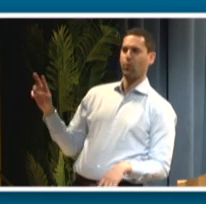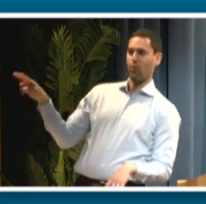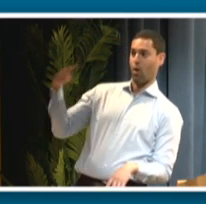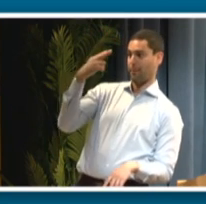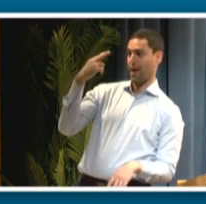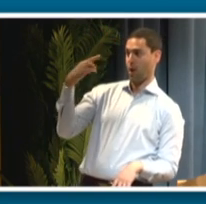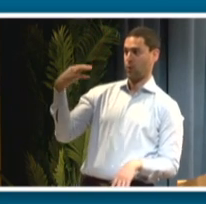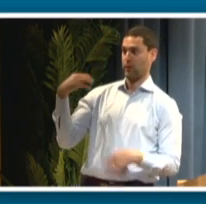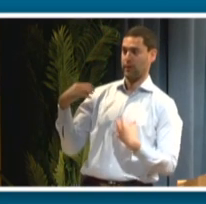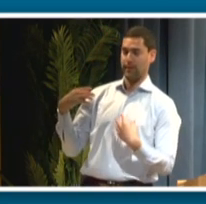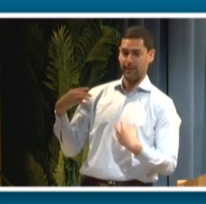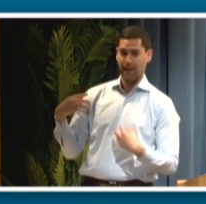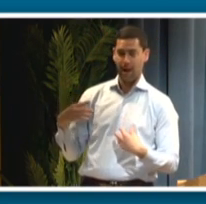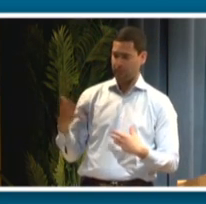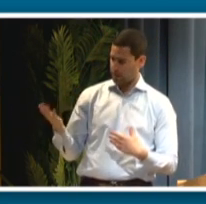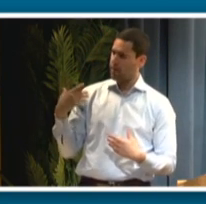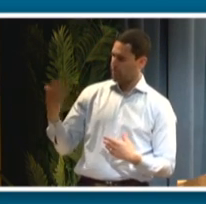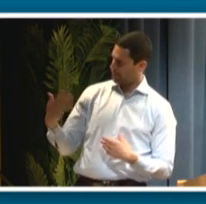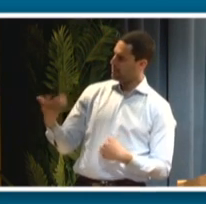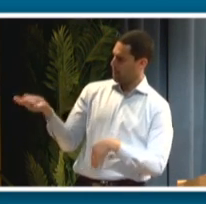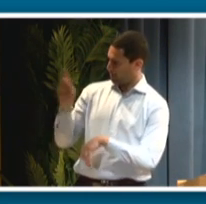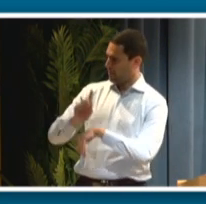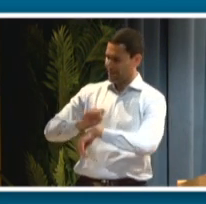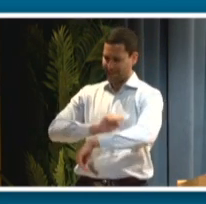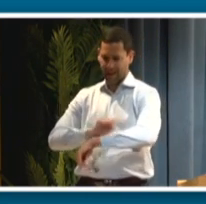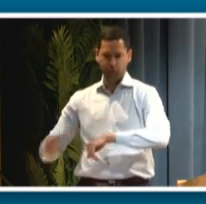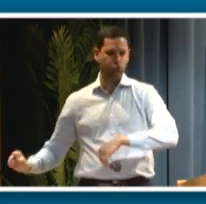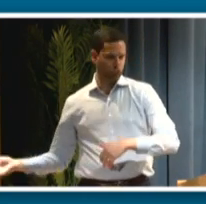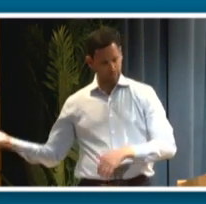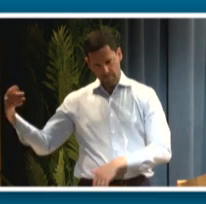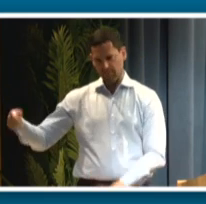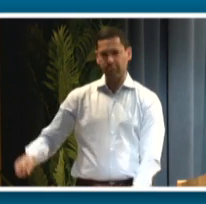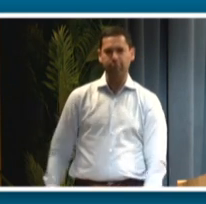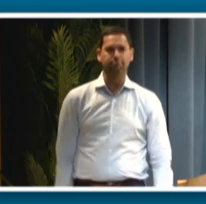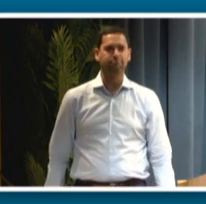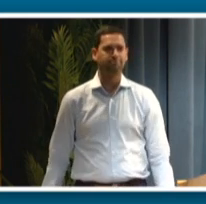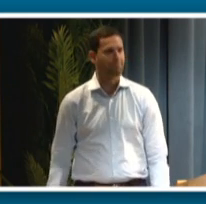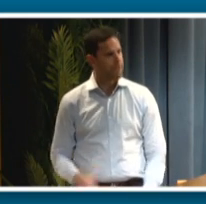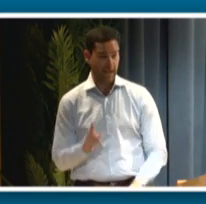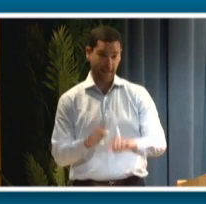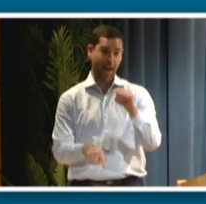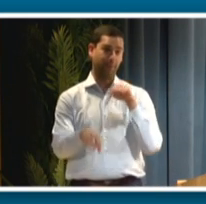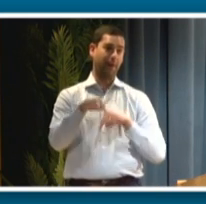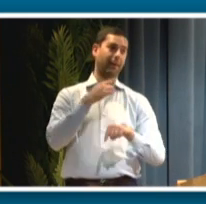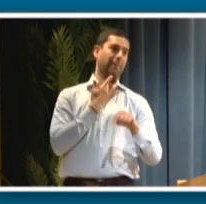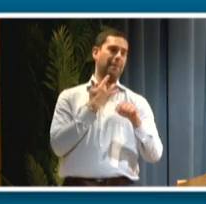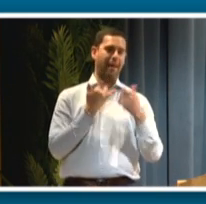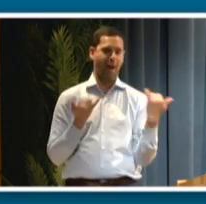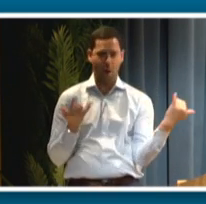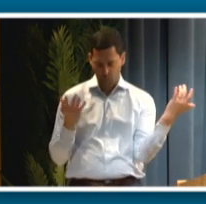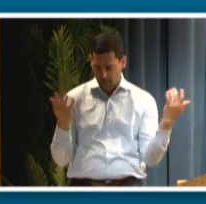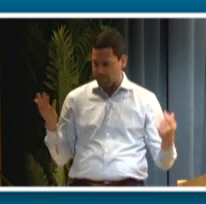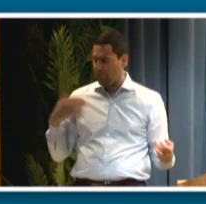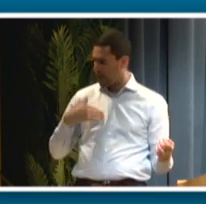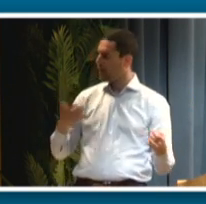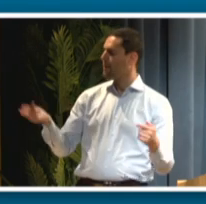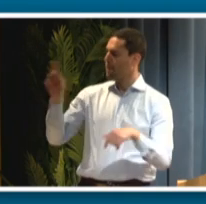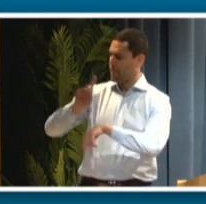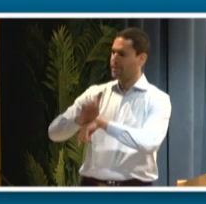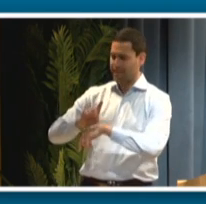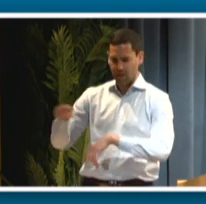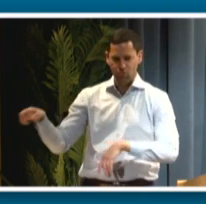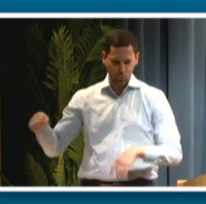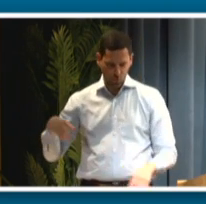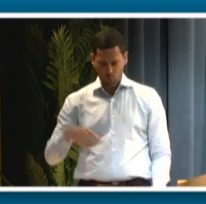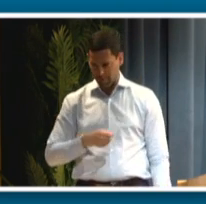I'm like, he's like, yeah. I'm like, cool, come up to the stage, because I can't back out now. I'm in it, right? Come up to the stage. He comes up to the stage, and I'm thinking, like, all right, well, here goes the